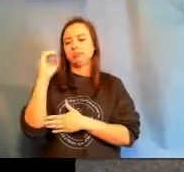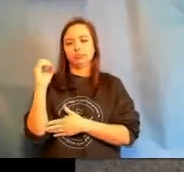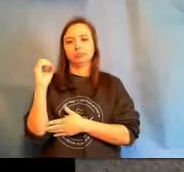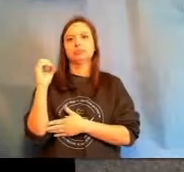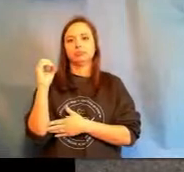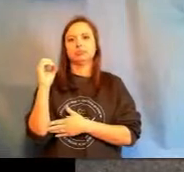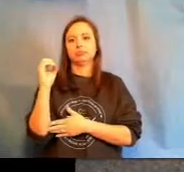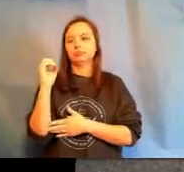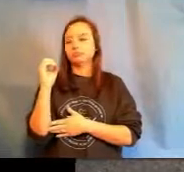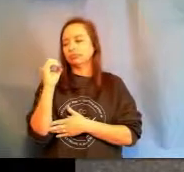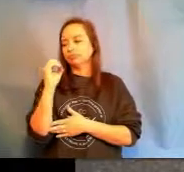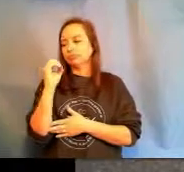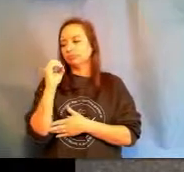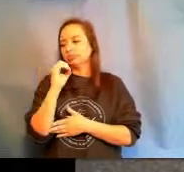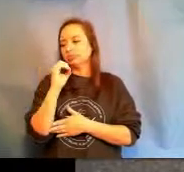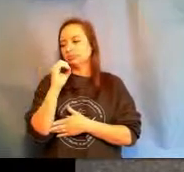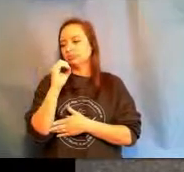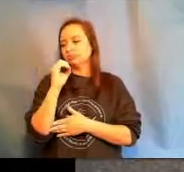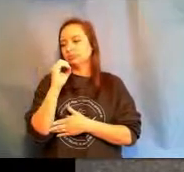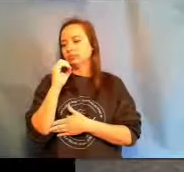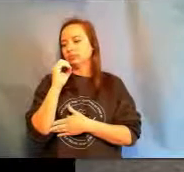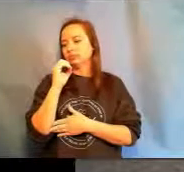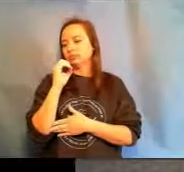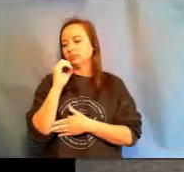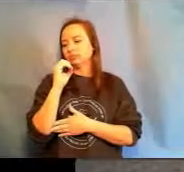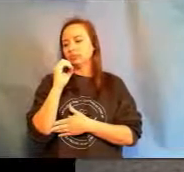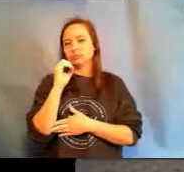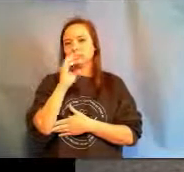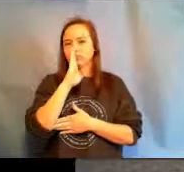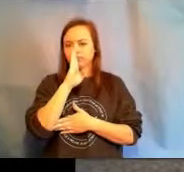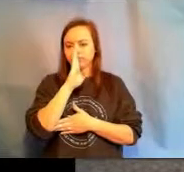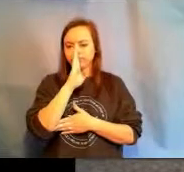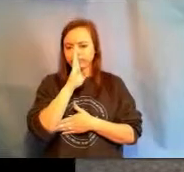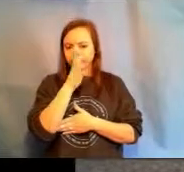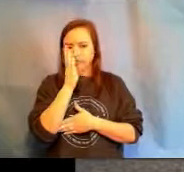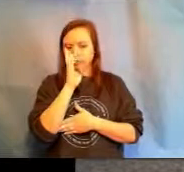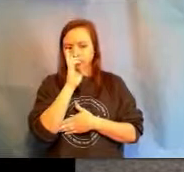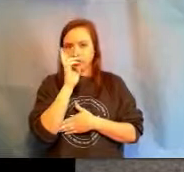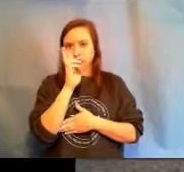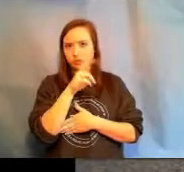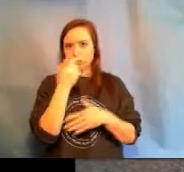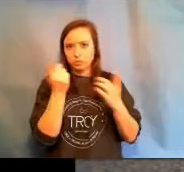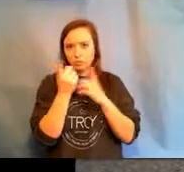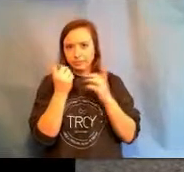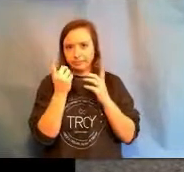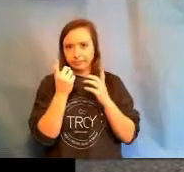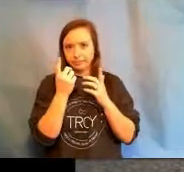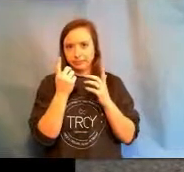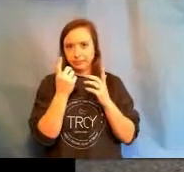over and go back to 0. So o'clock. And where is our hour hand pointing?